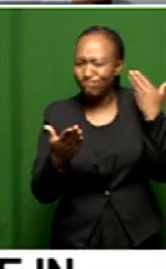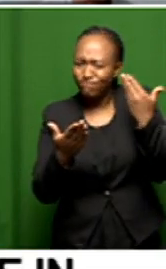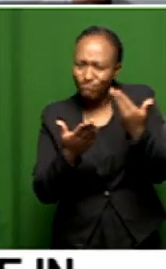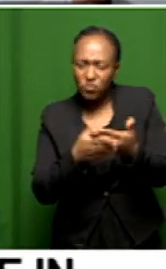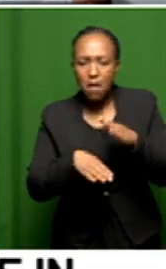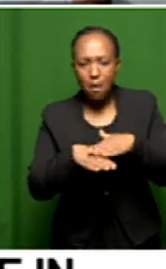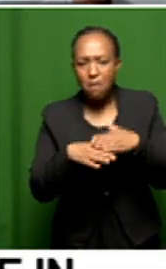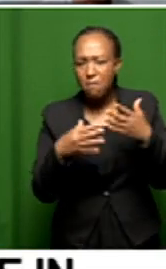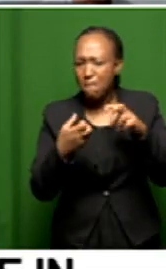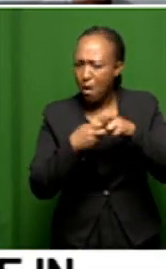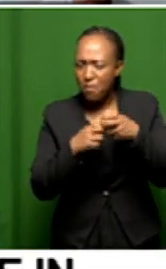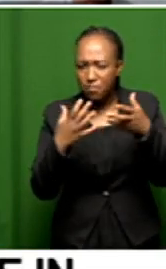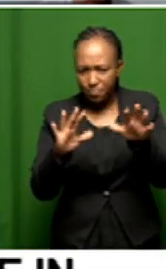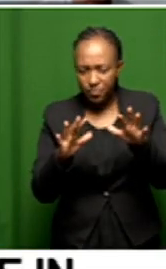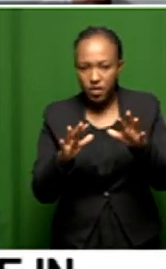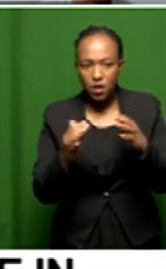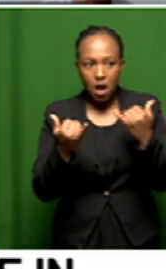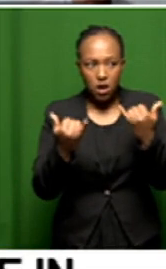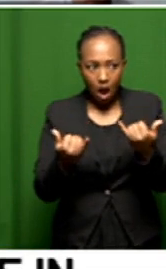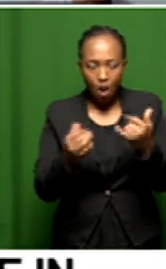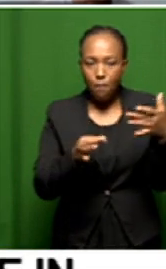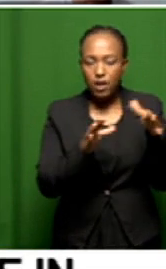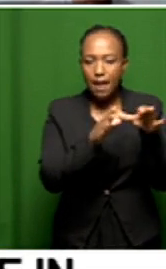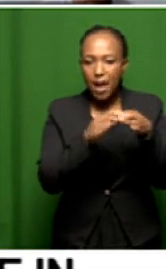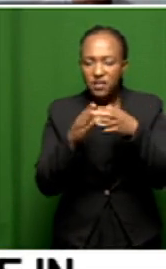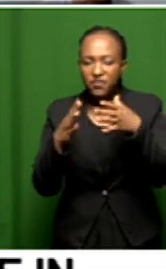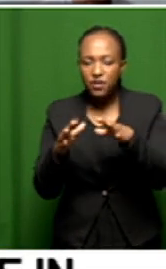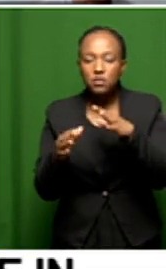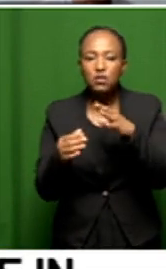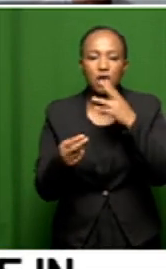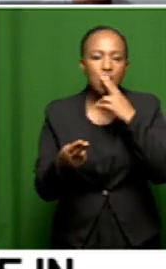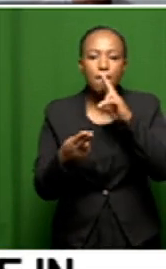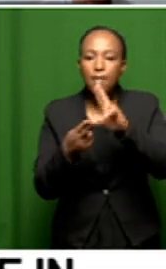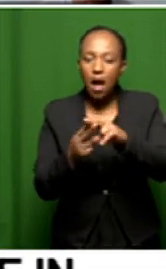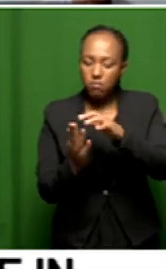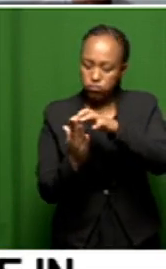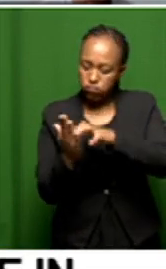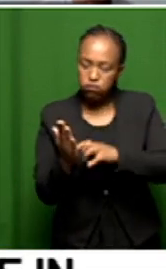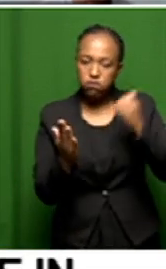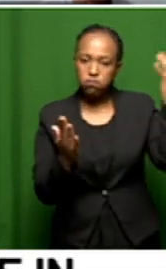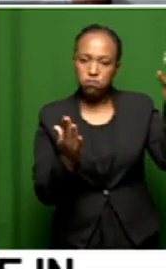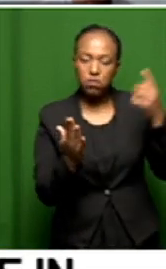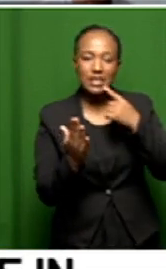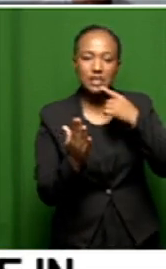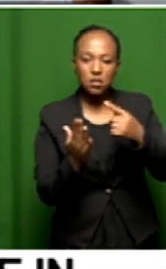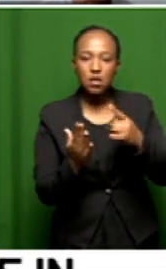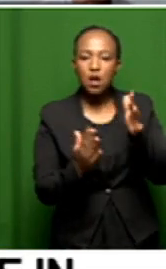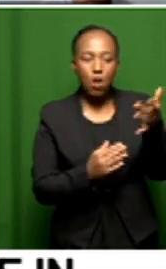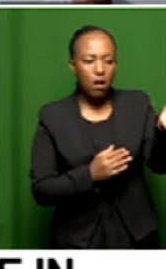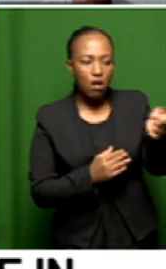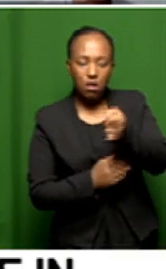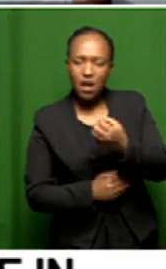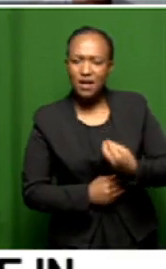these political parties, when they launch their manifestos, they come and tell us we are going to employ young people, this, and